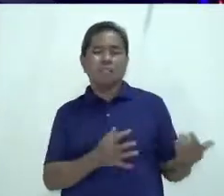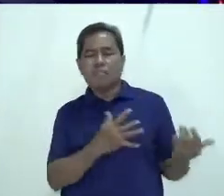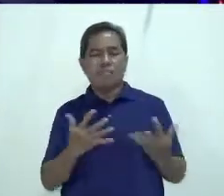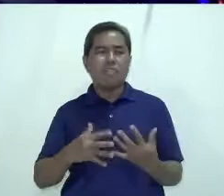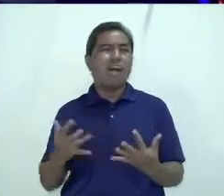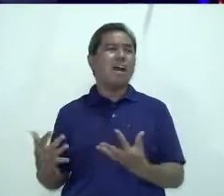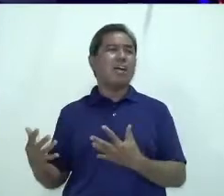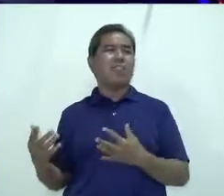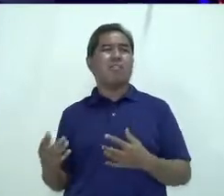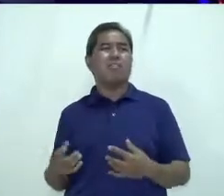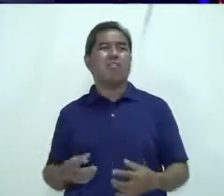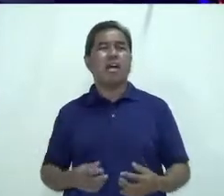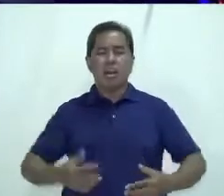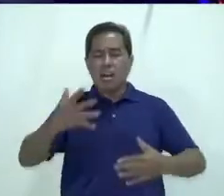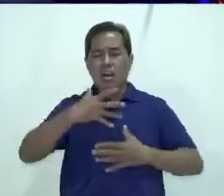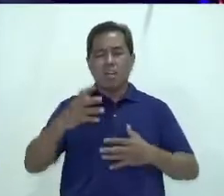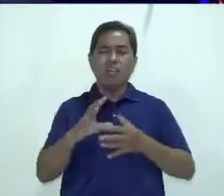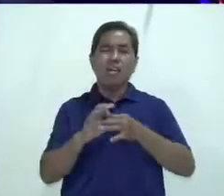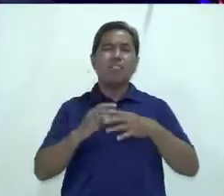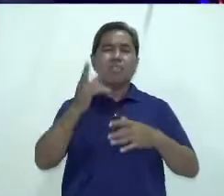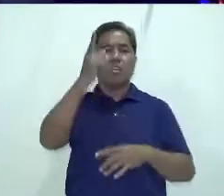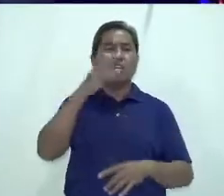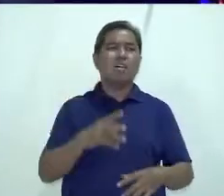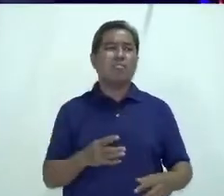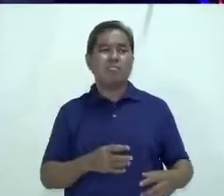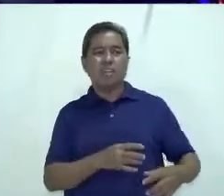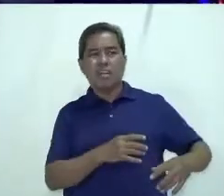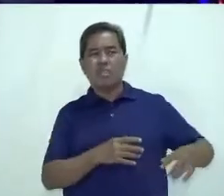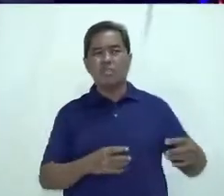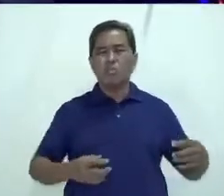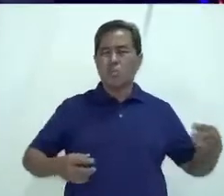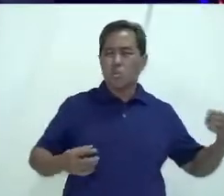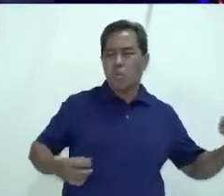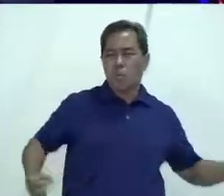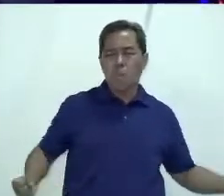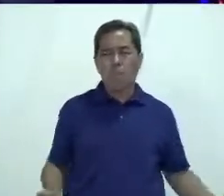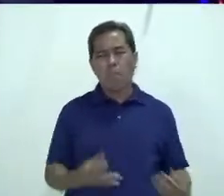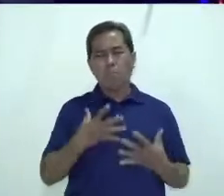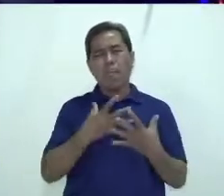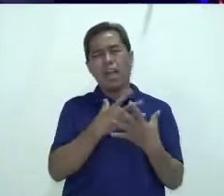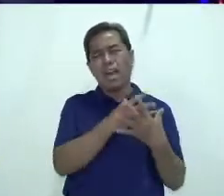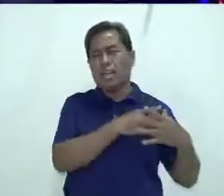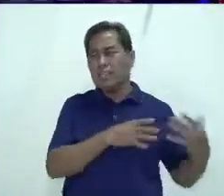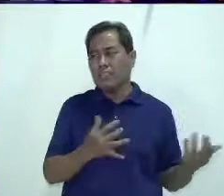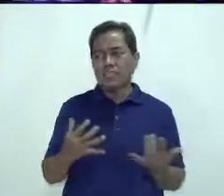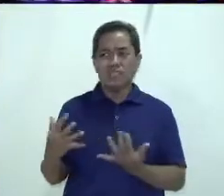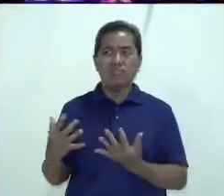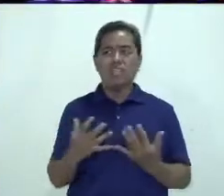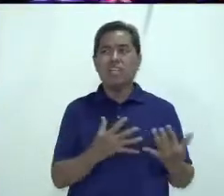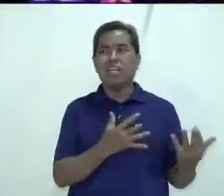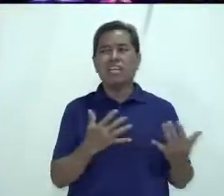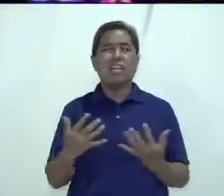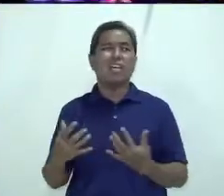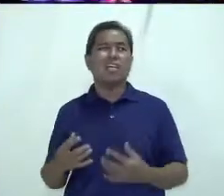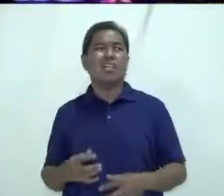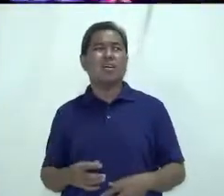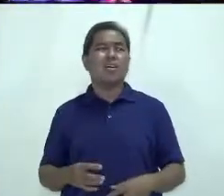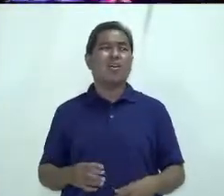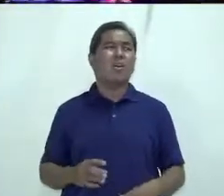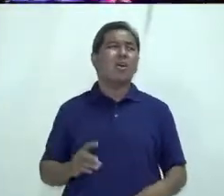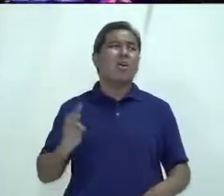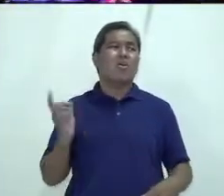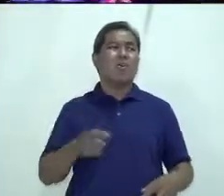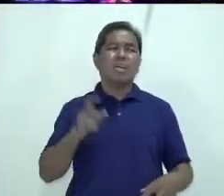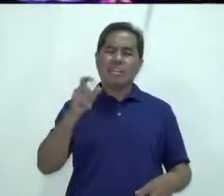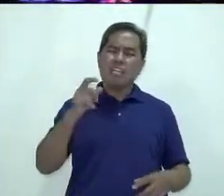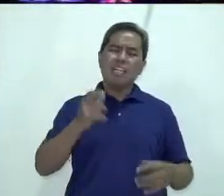smoldering, breath of God, fan us into flame. We need a fresh wind. We